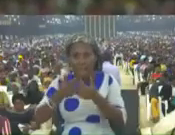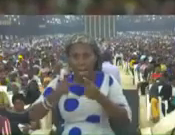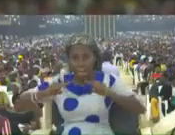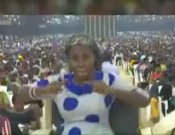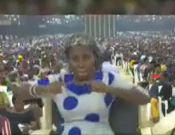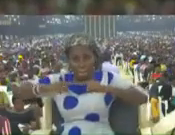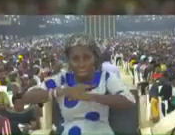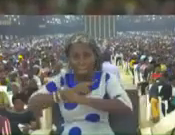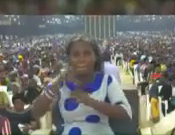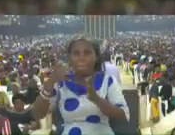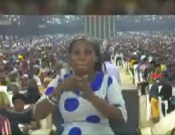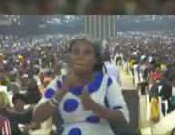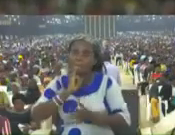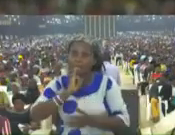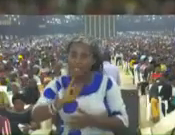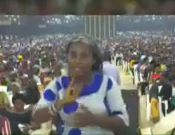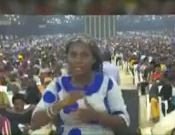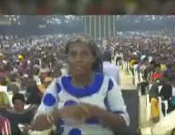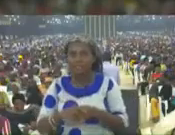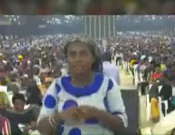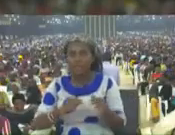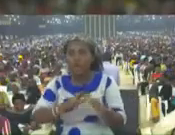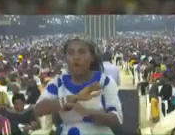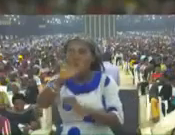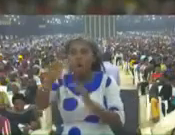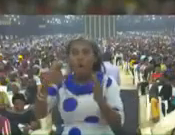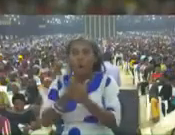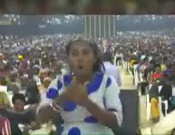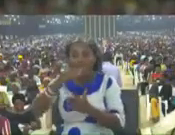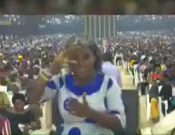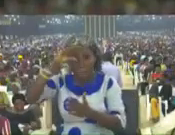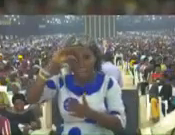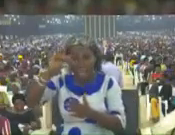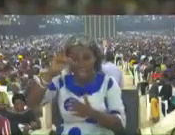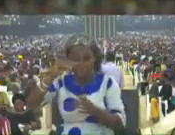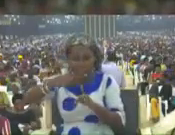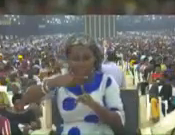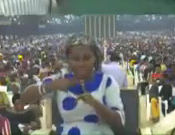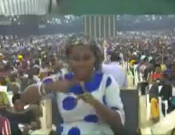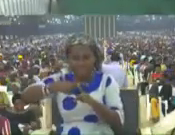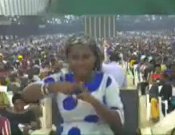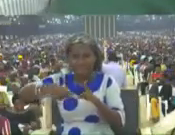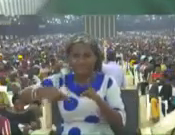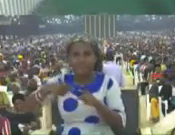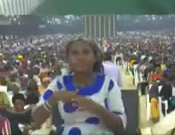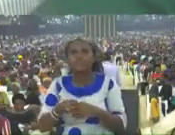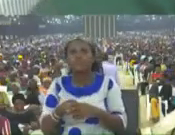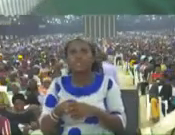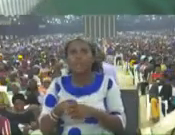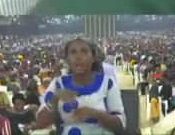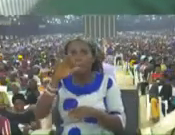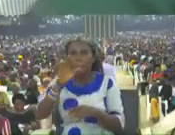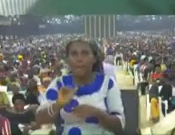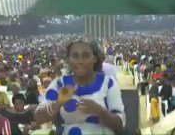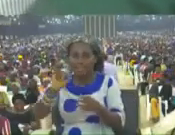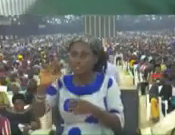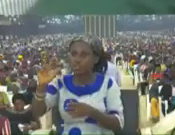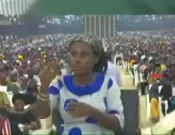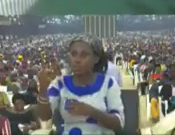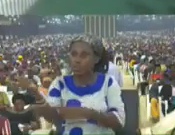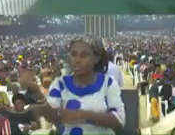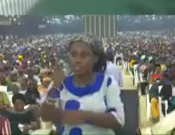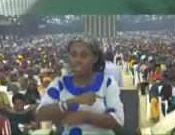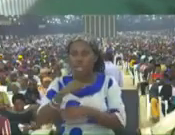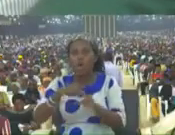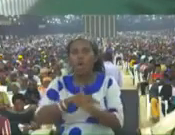be. All the men got circumcised. By the third day, when the